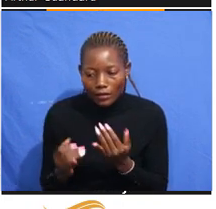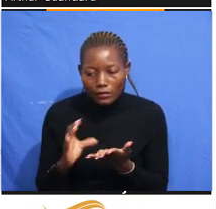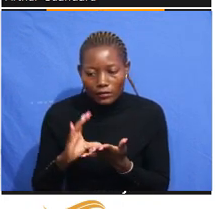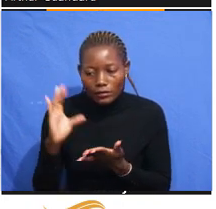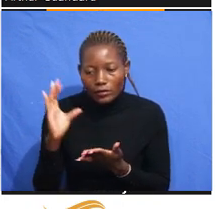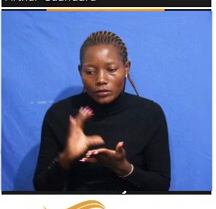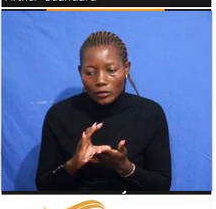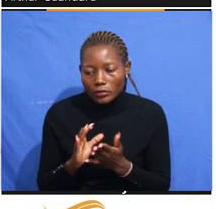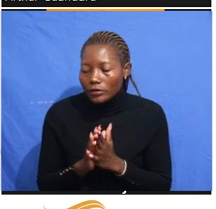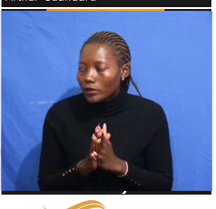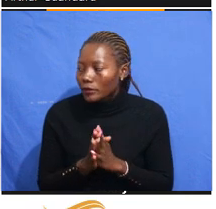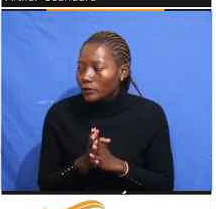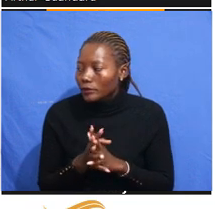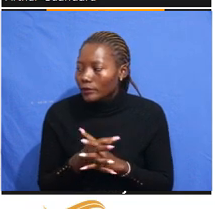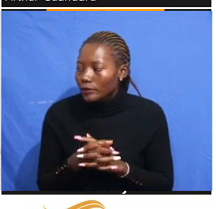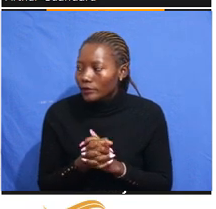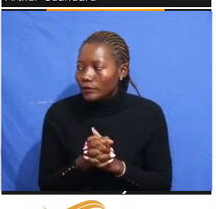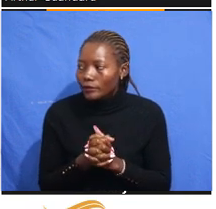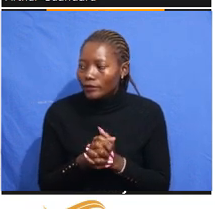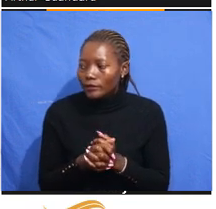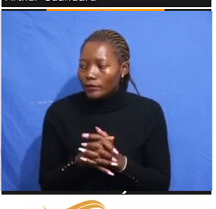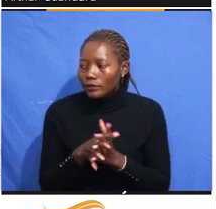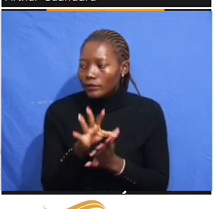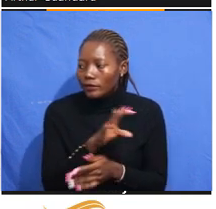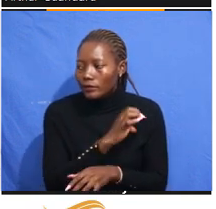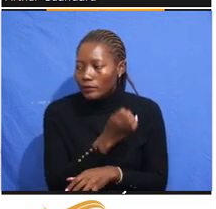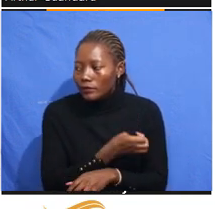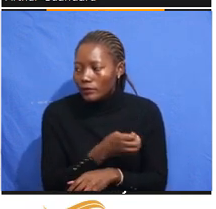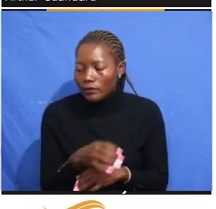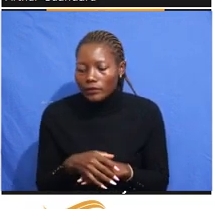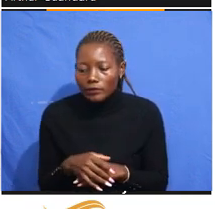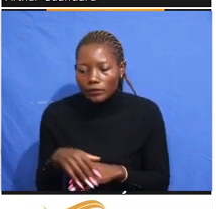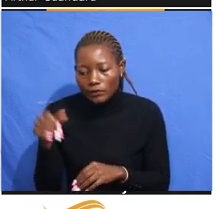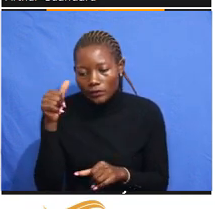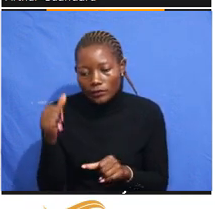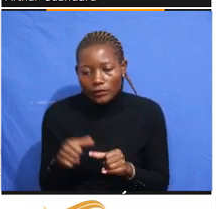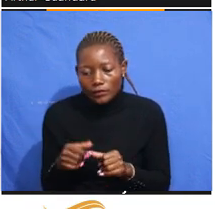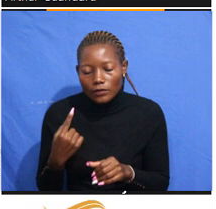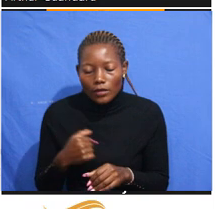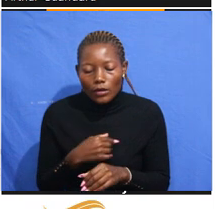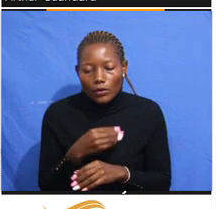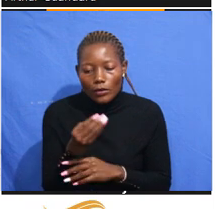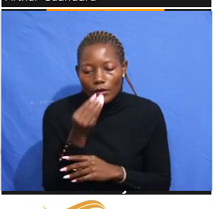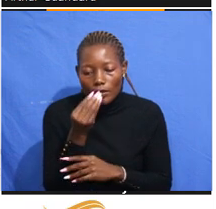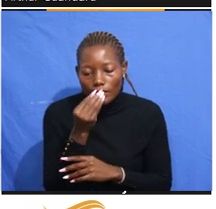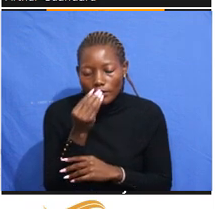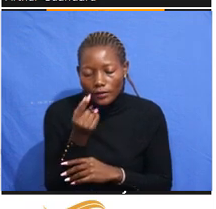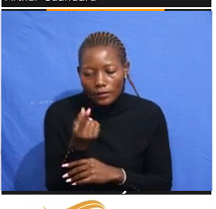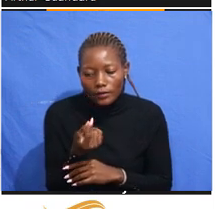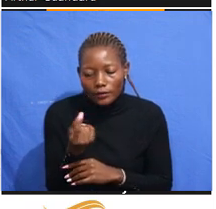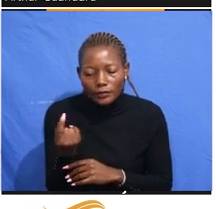Again, fundamental energy production. Remember, we eat foods, simple